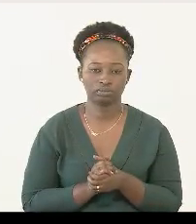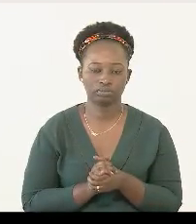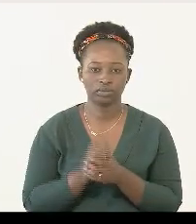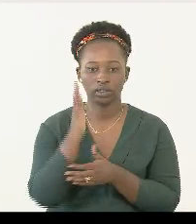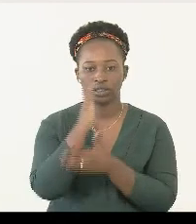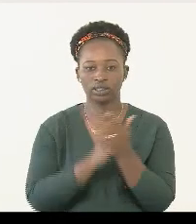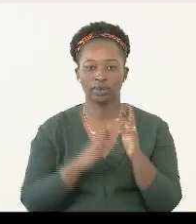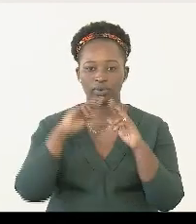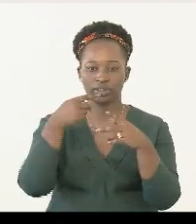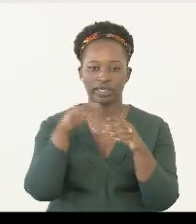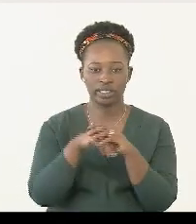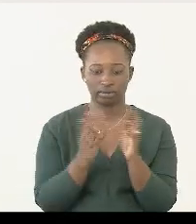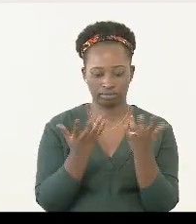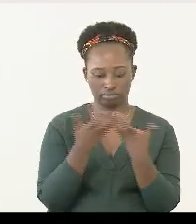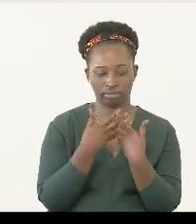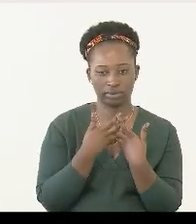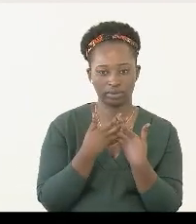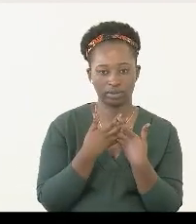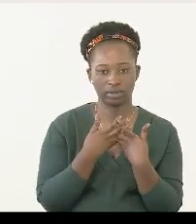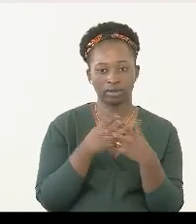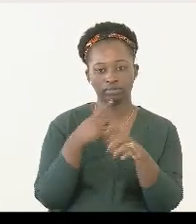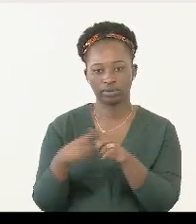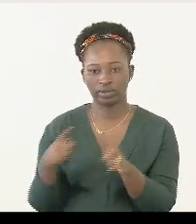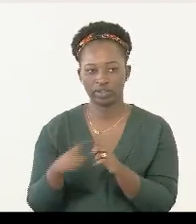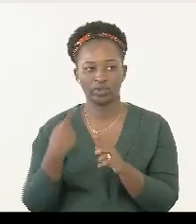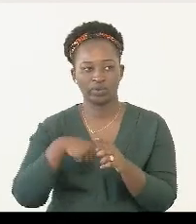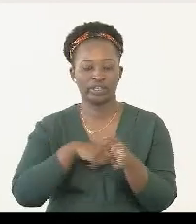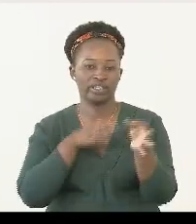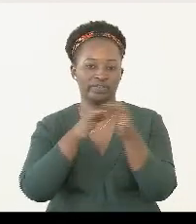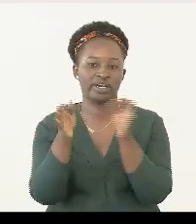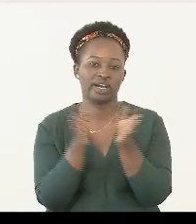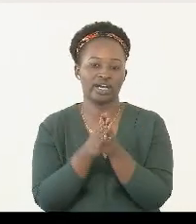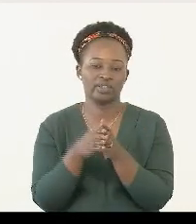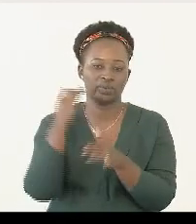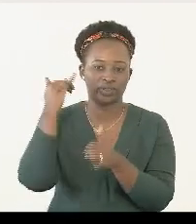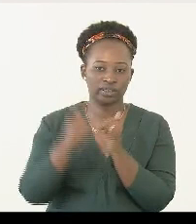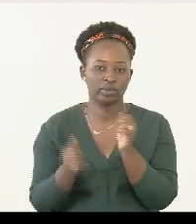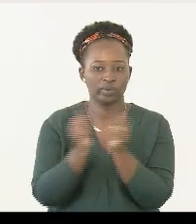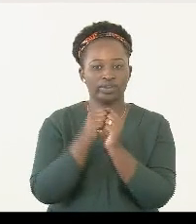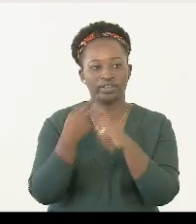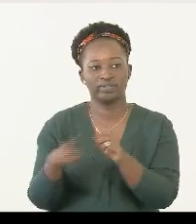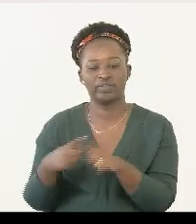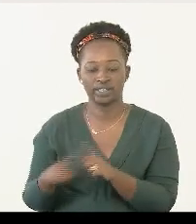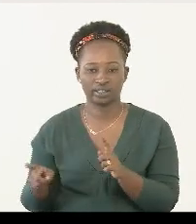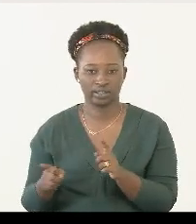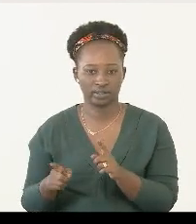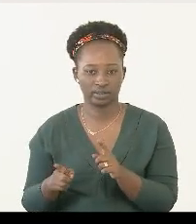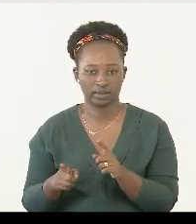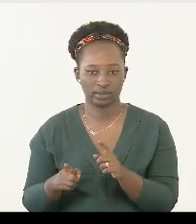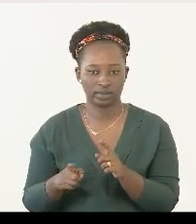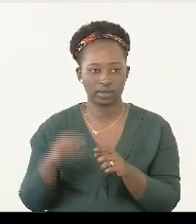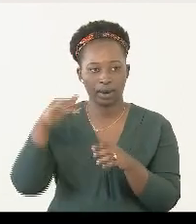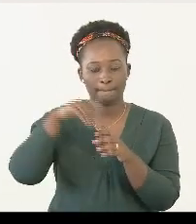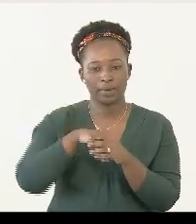Some result into adaptive variability, that we differ and then we end up looking different